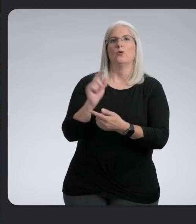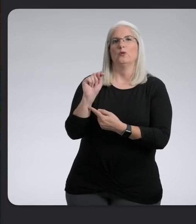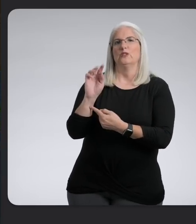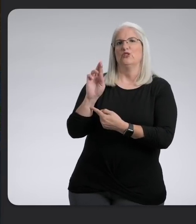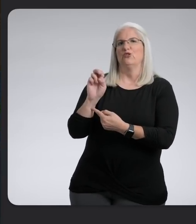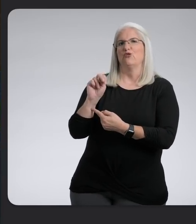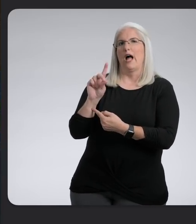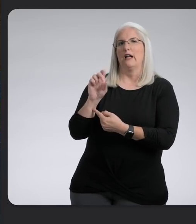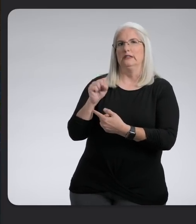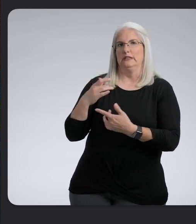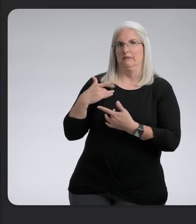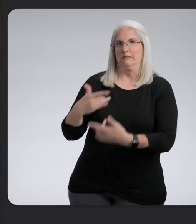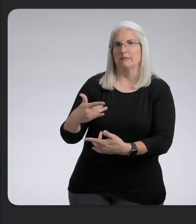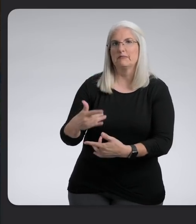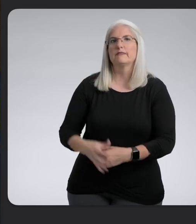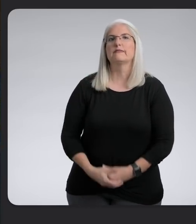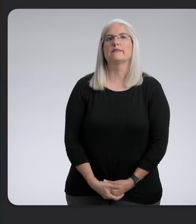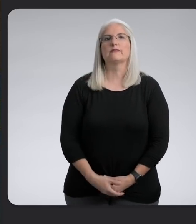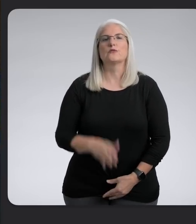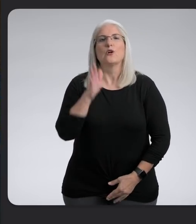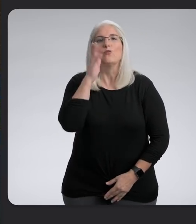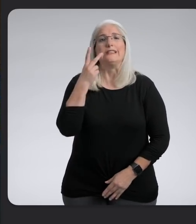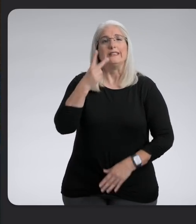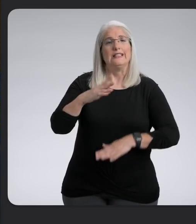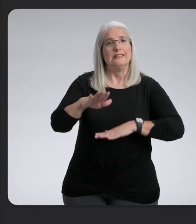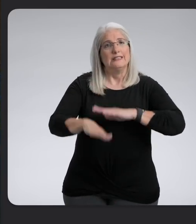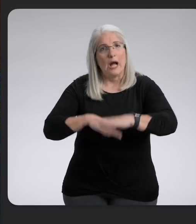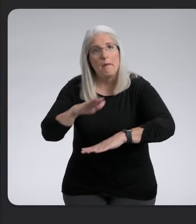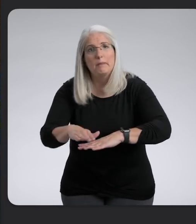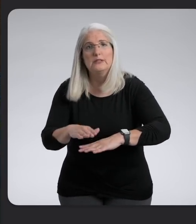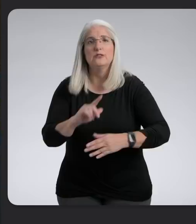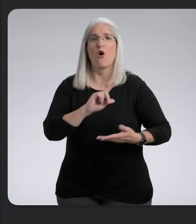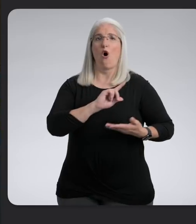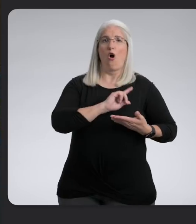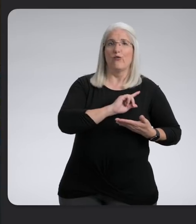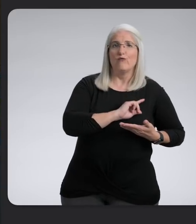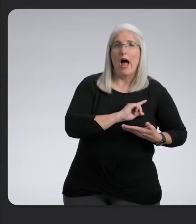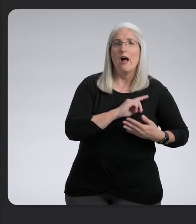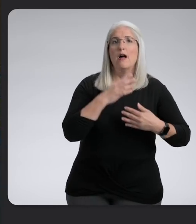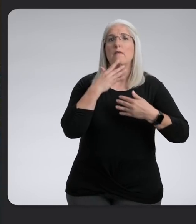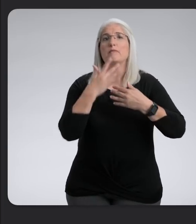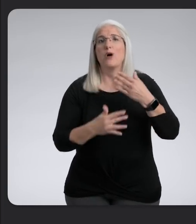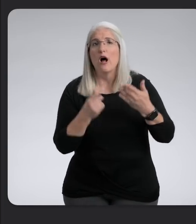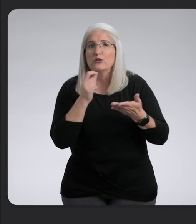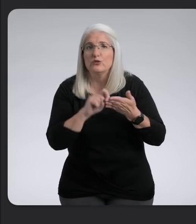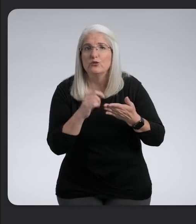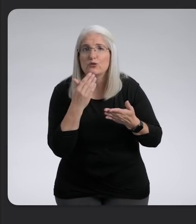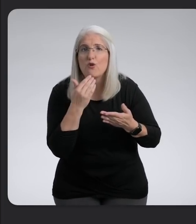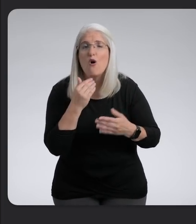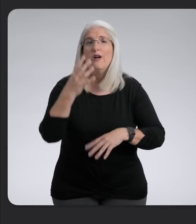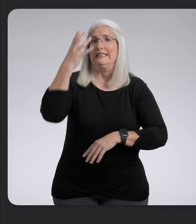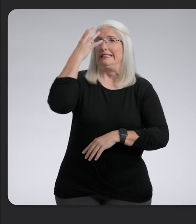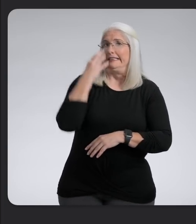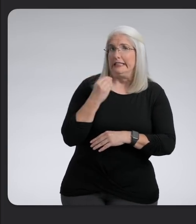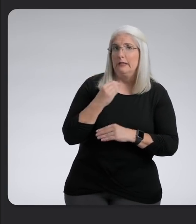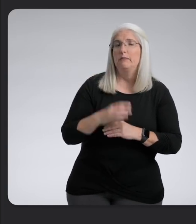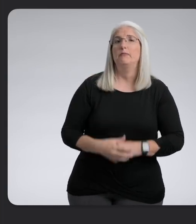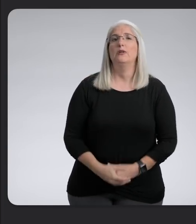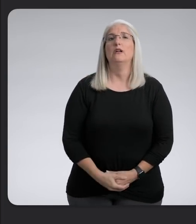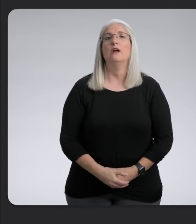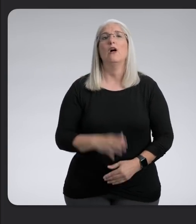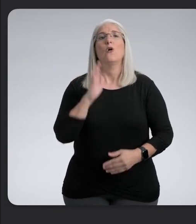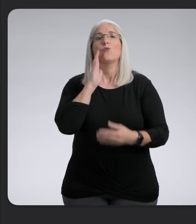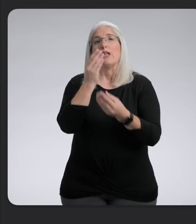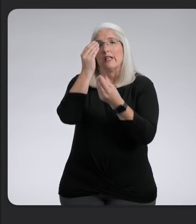across areas such as steps, resting heart rate, blood glucose, sleep, and much more. You'll also be alerted when there's a new trend